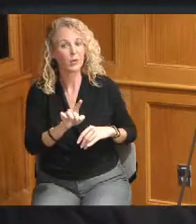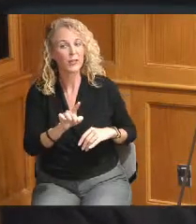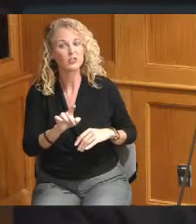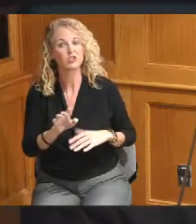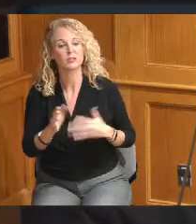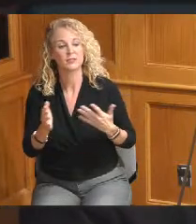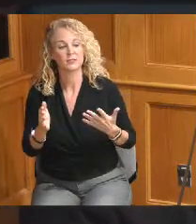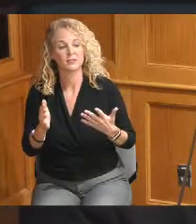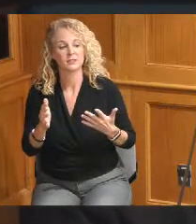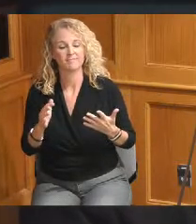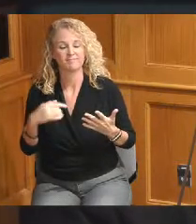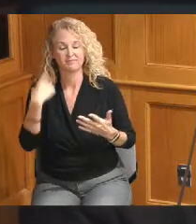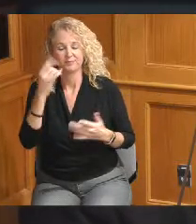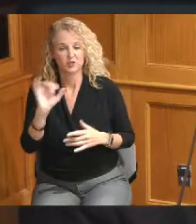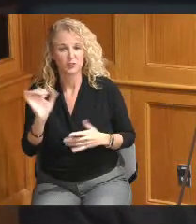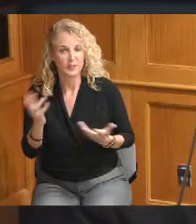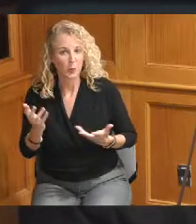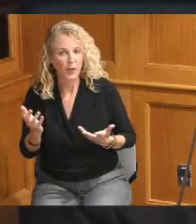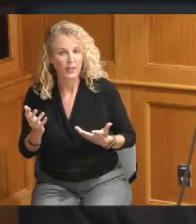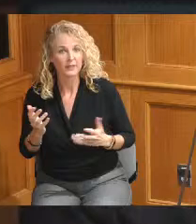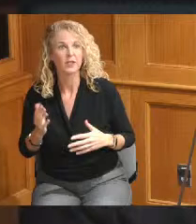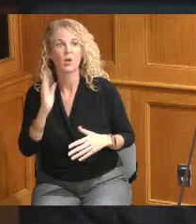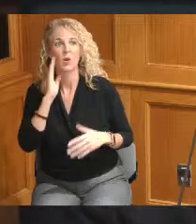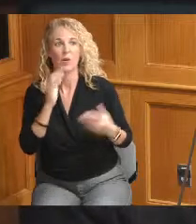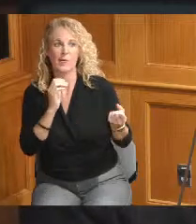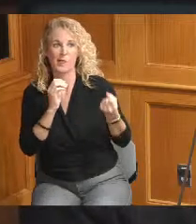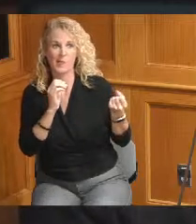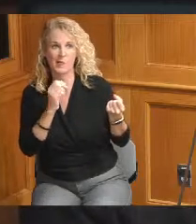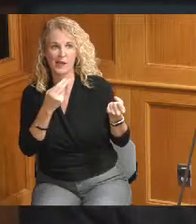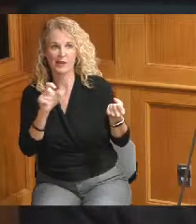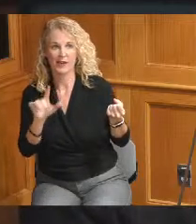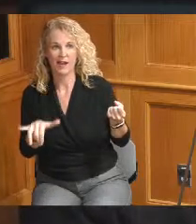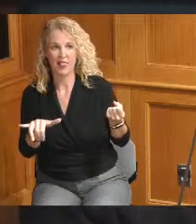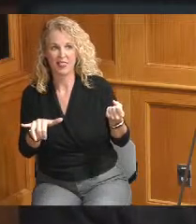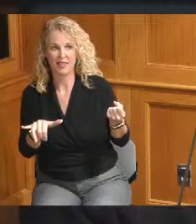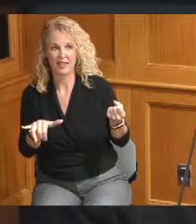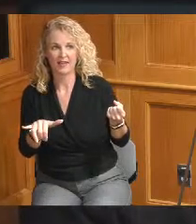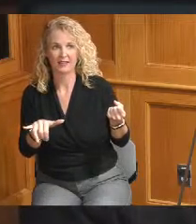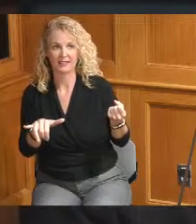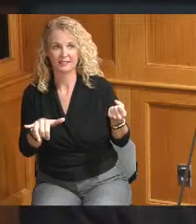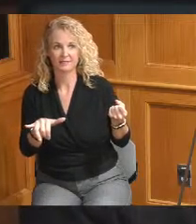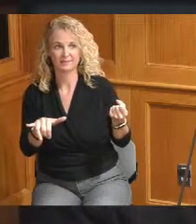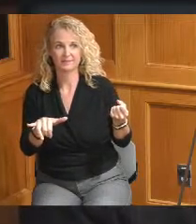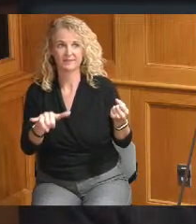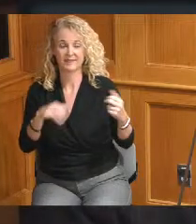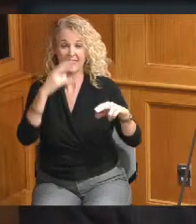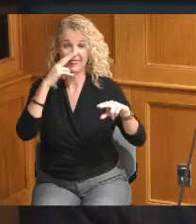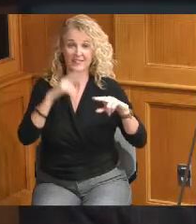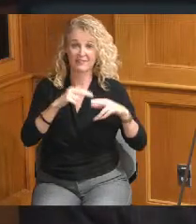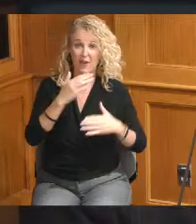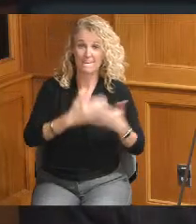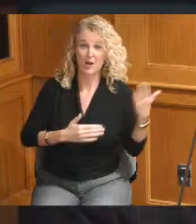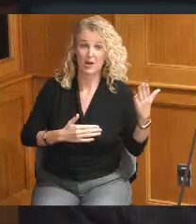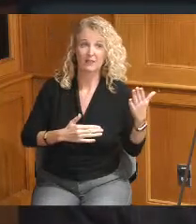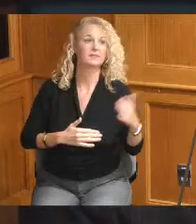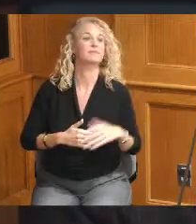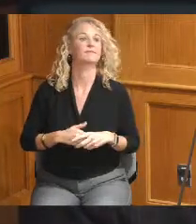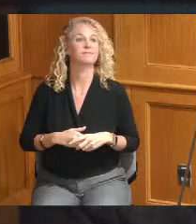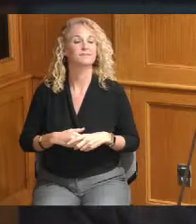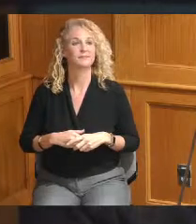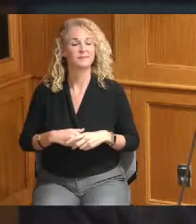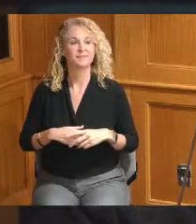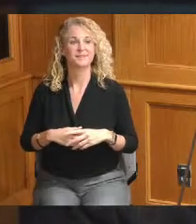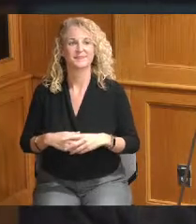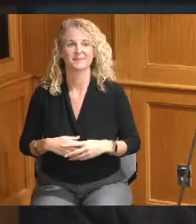going to have is what is the impact of rates? So we'll wait for Holly, because that's always the fun part, right, Holly, is to answer the question about